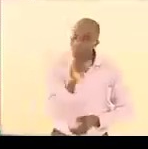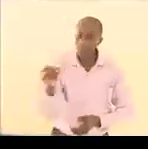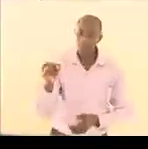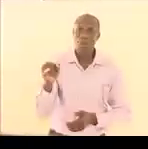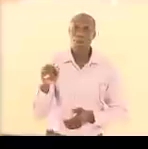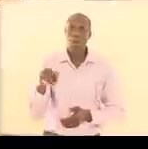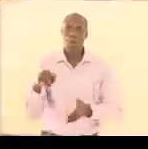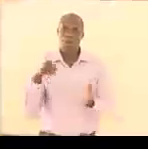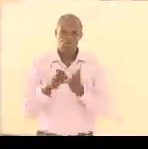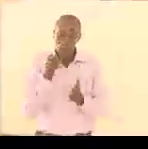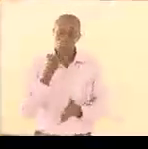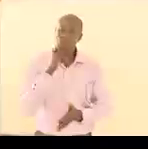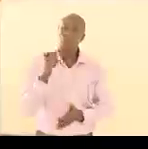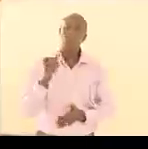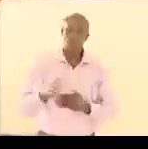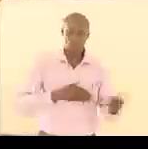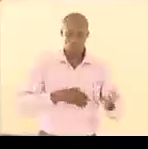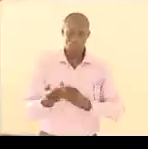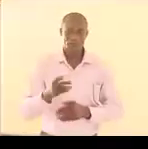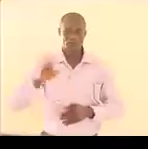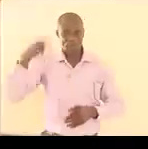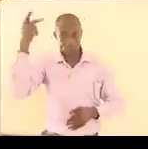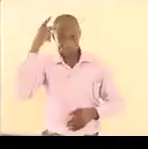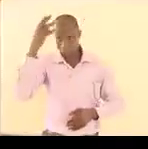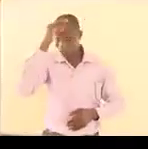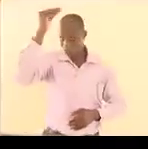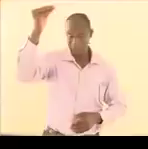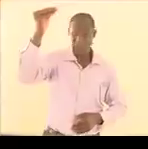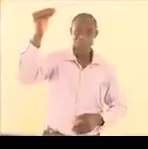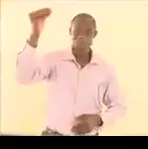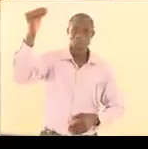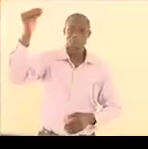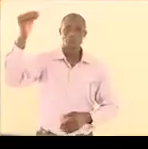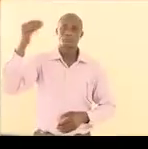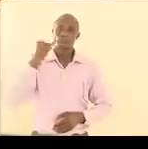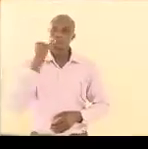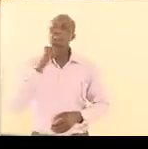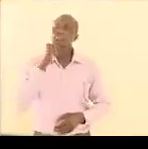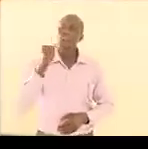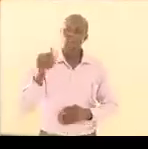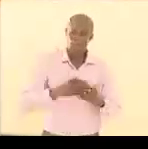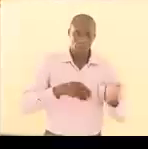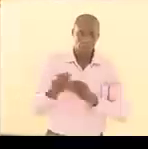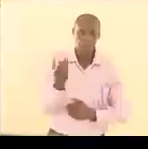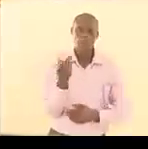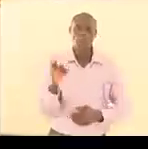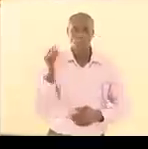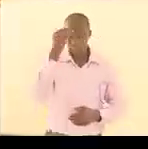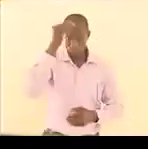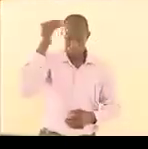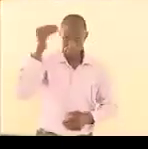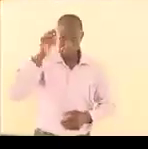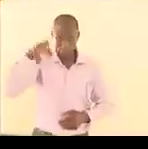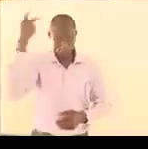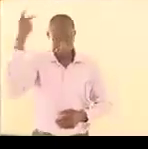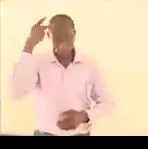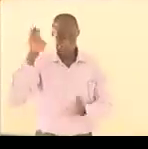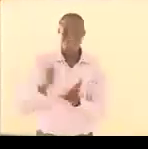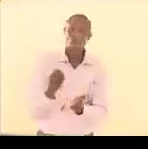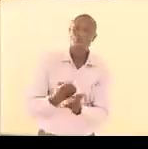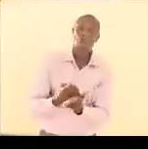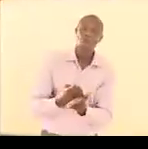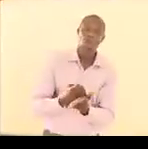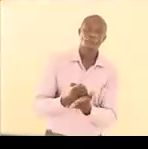I am saying that it is not just a matter of political opinion. It's not a matter of opinion of